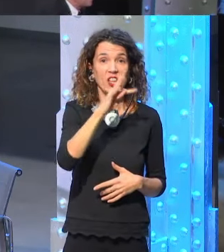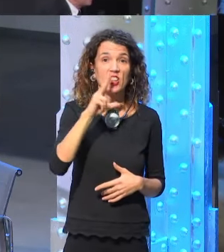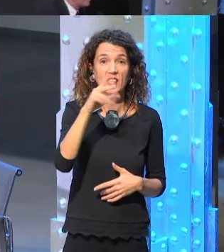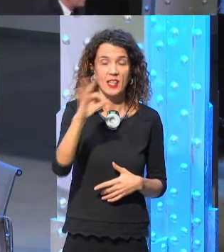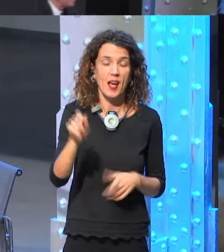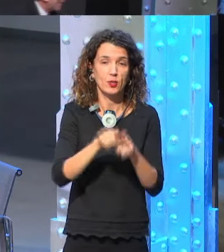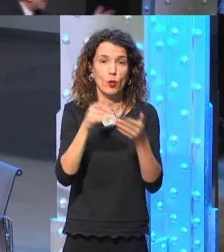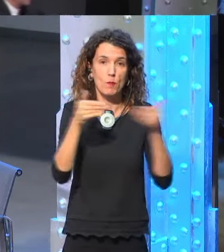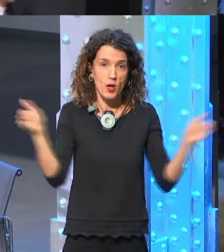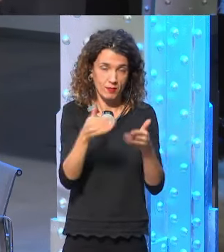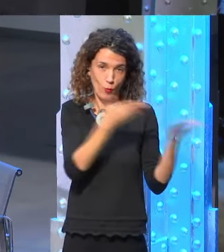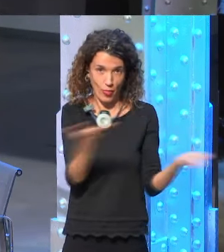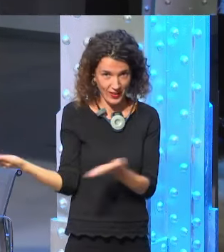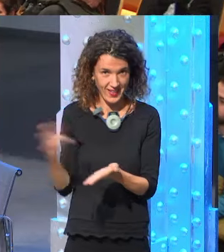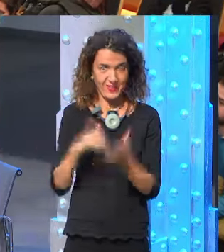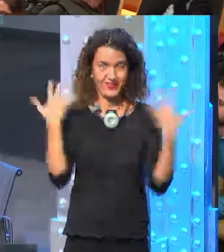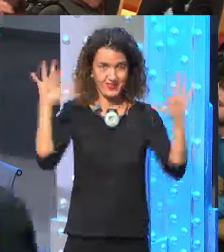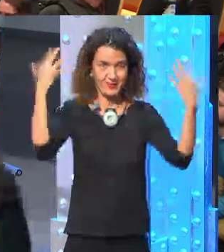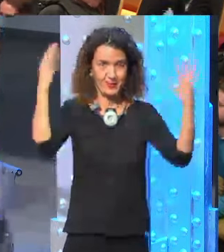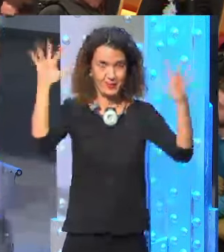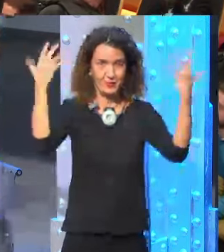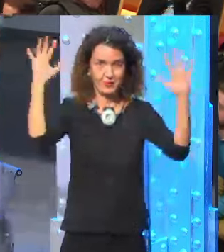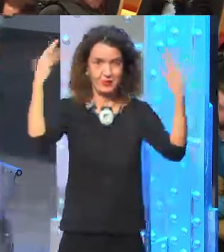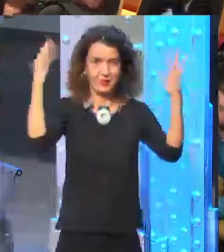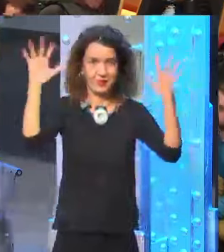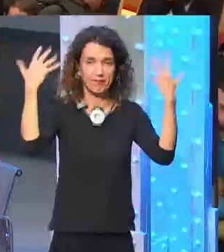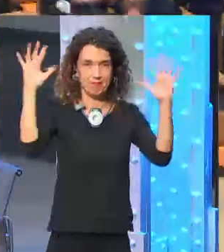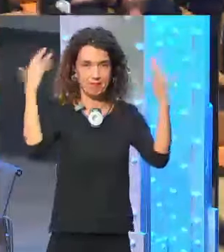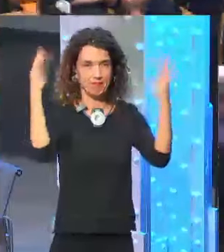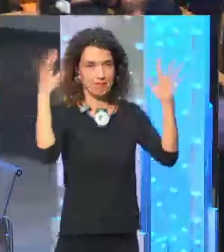And also please give it up for Matthias Kohler.